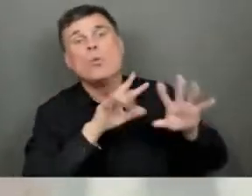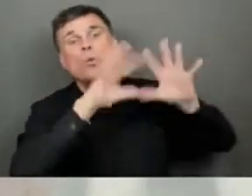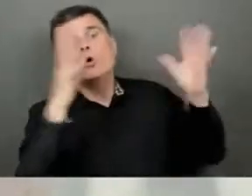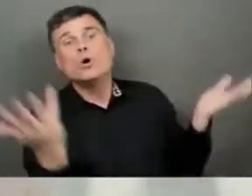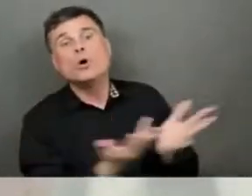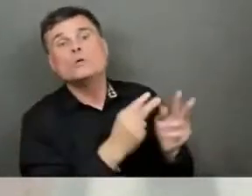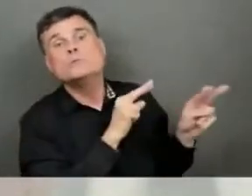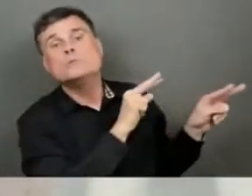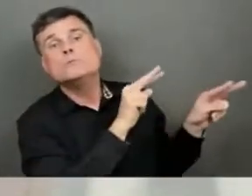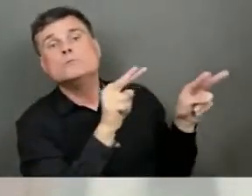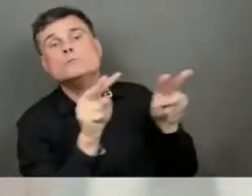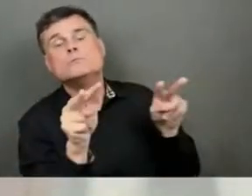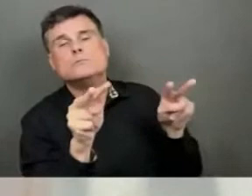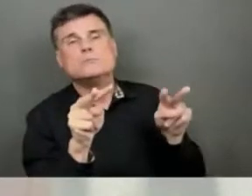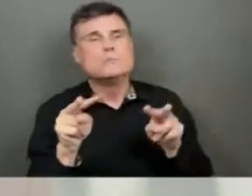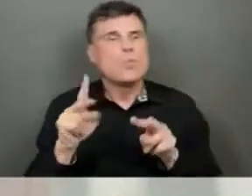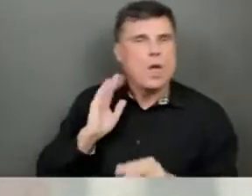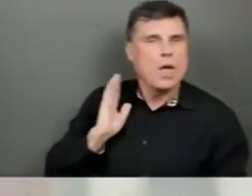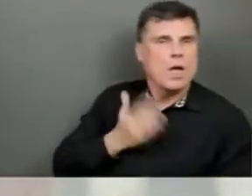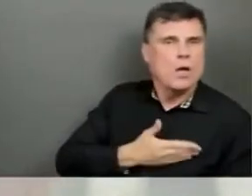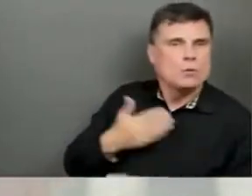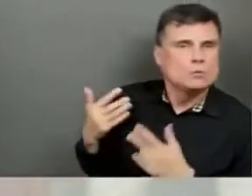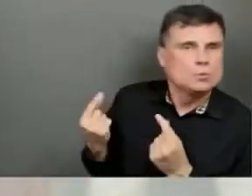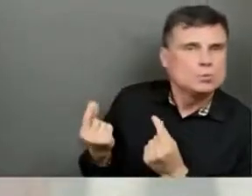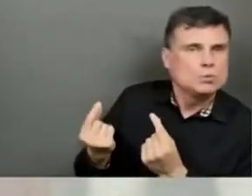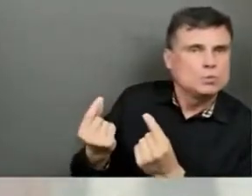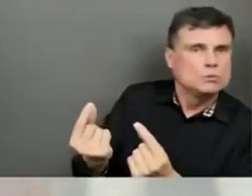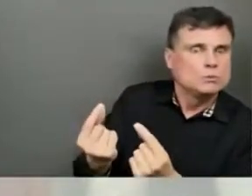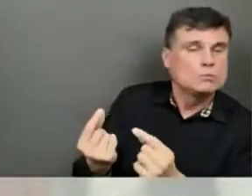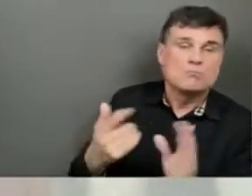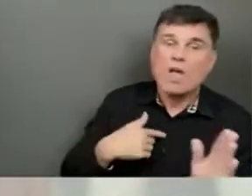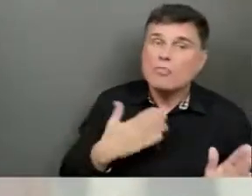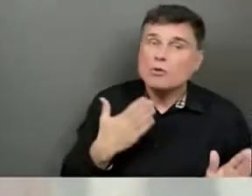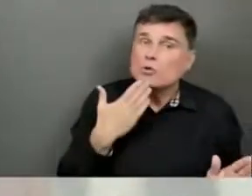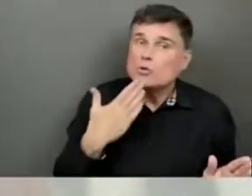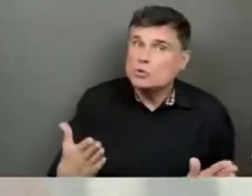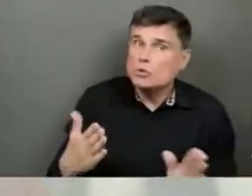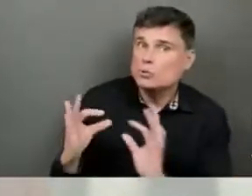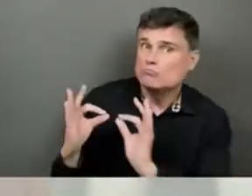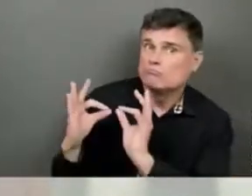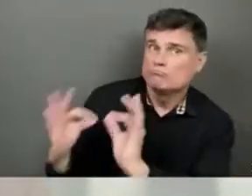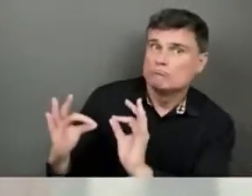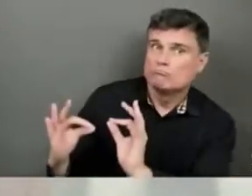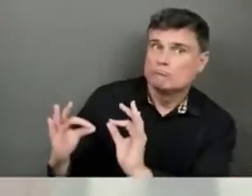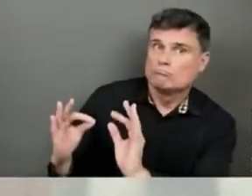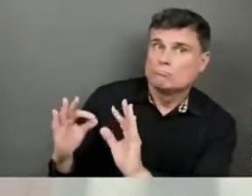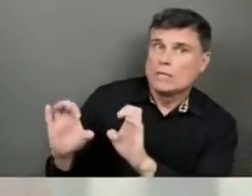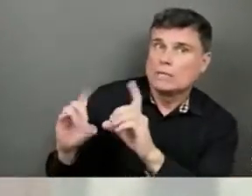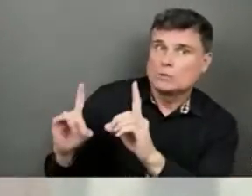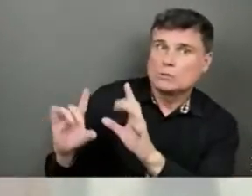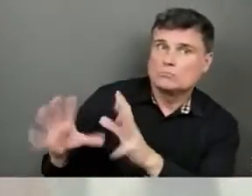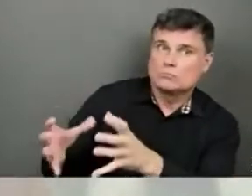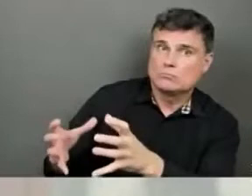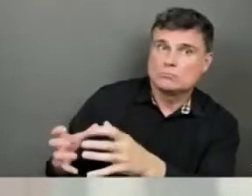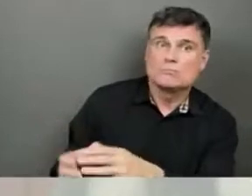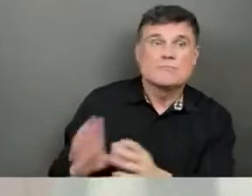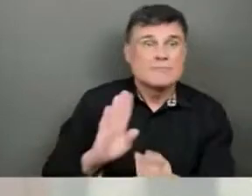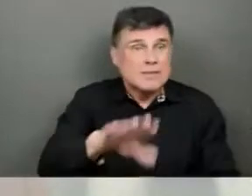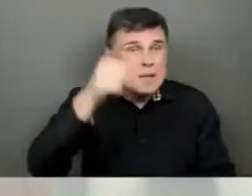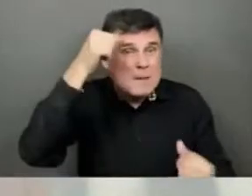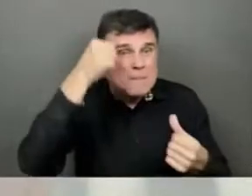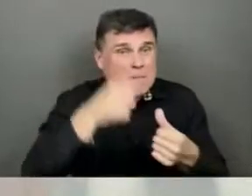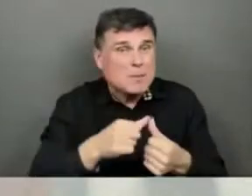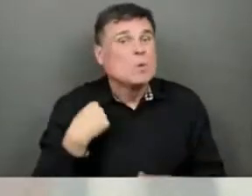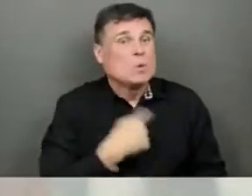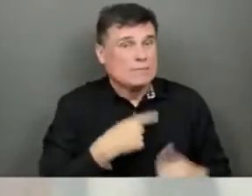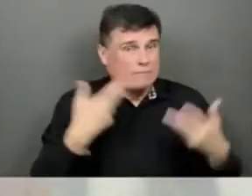important, and that I think we did a really good job on. Some of the things that we may not remember is, we tried to keep as much